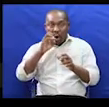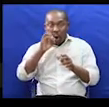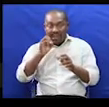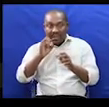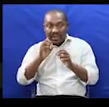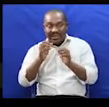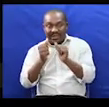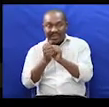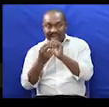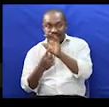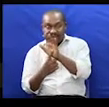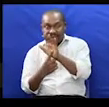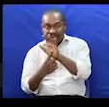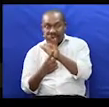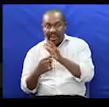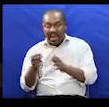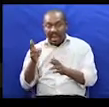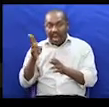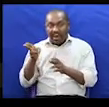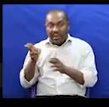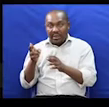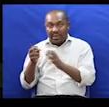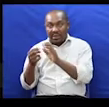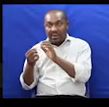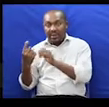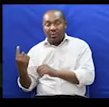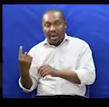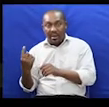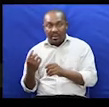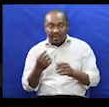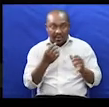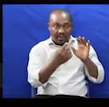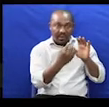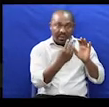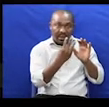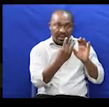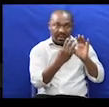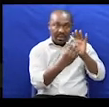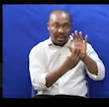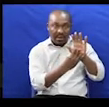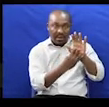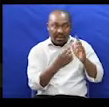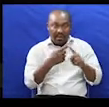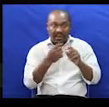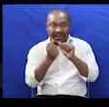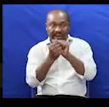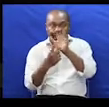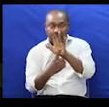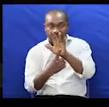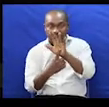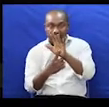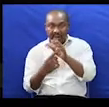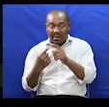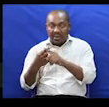the mass of hydrogen? It is 1. So it is 39 plus 16, which makes, this is